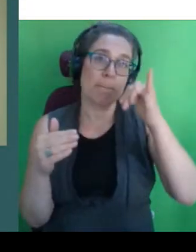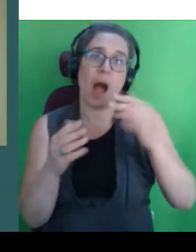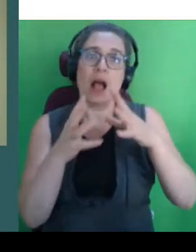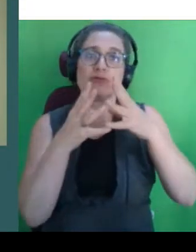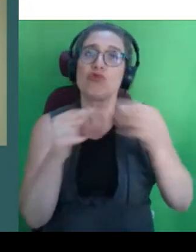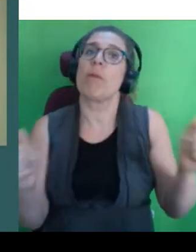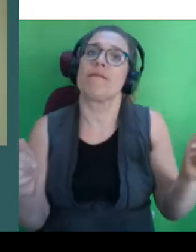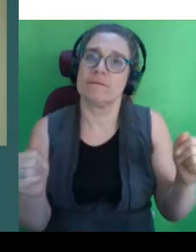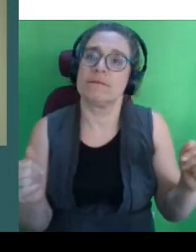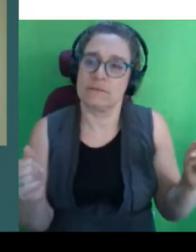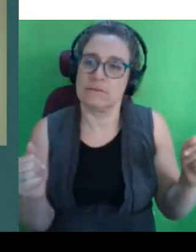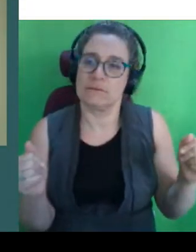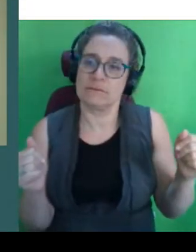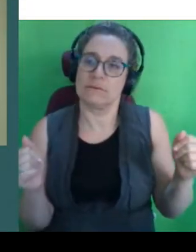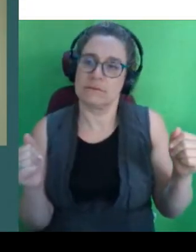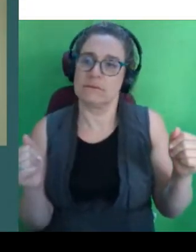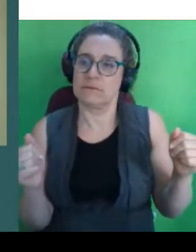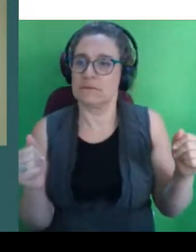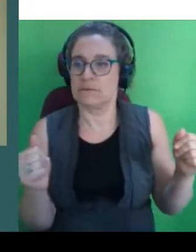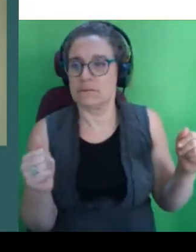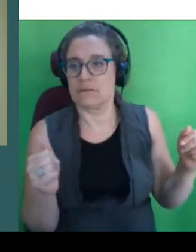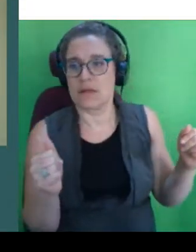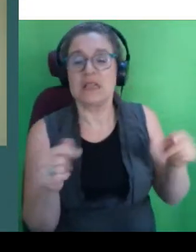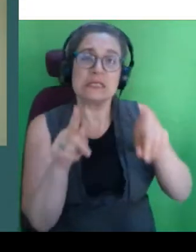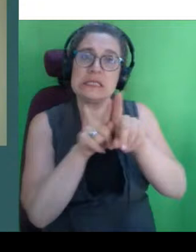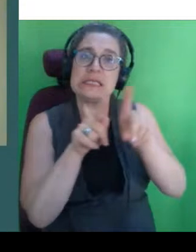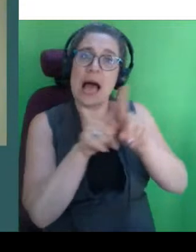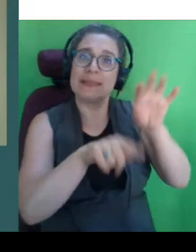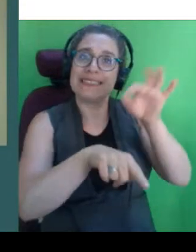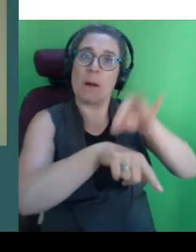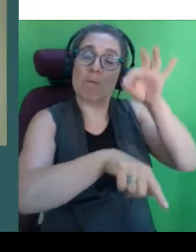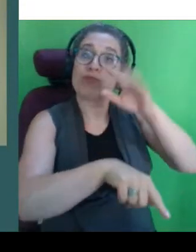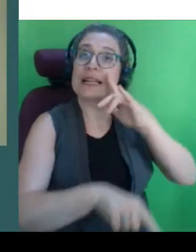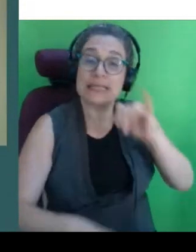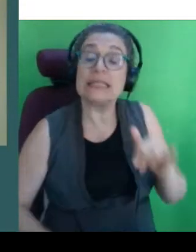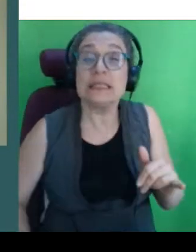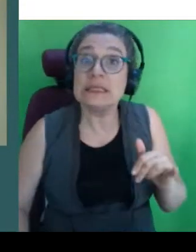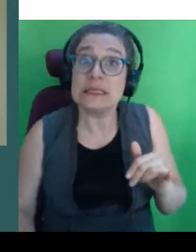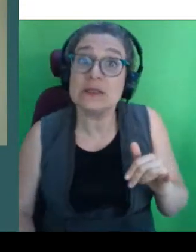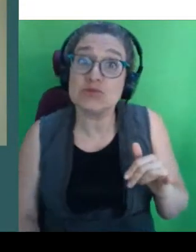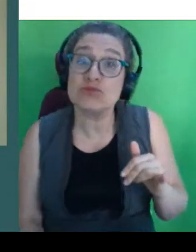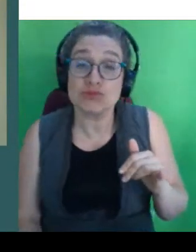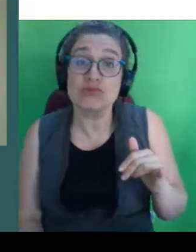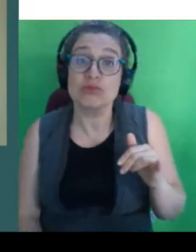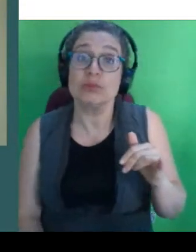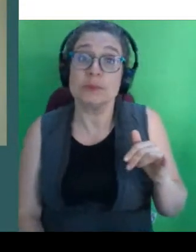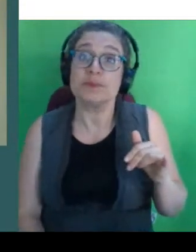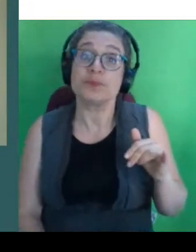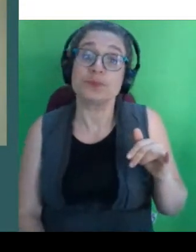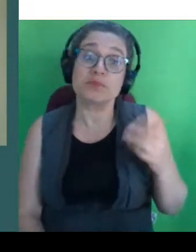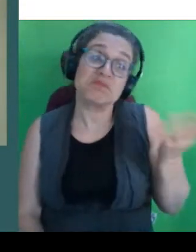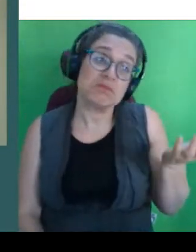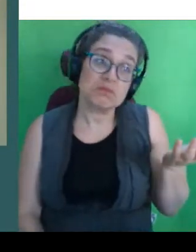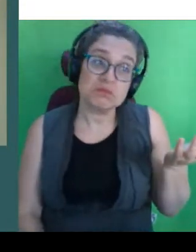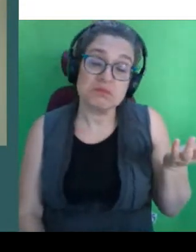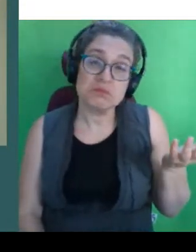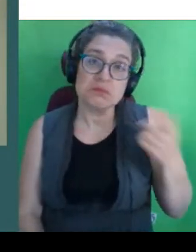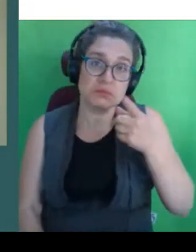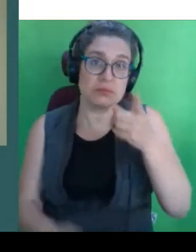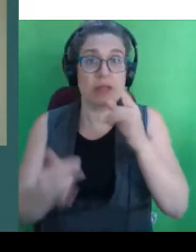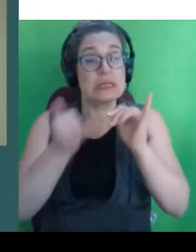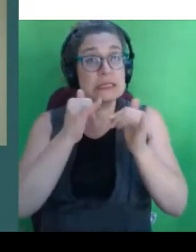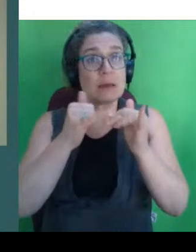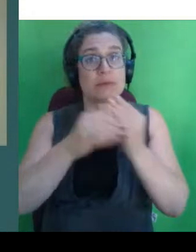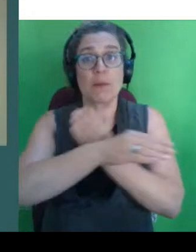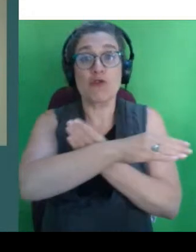And same with skin prick testing. So sometimes grass pollens, people